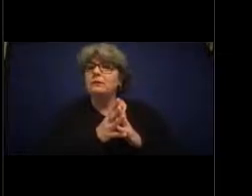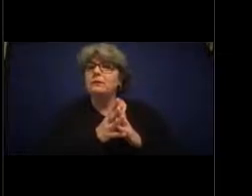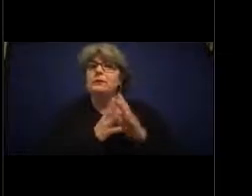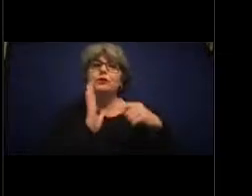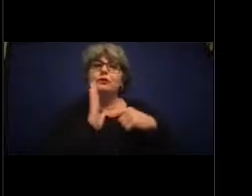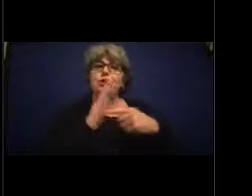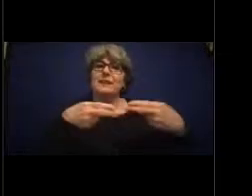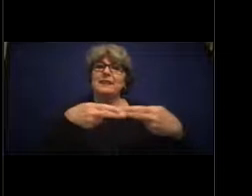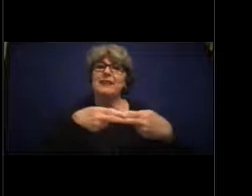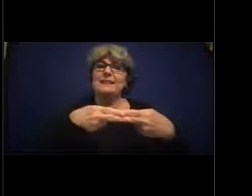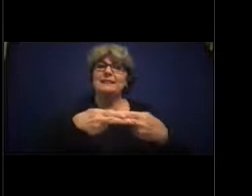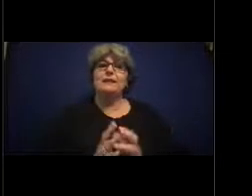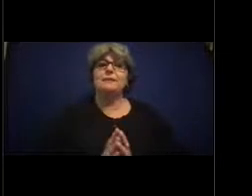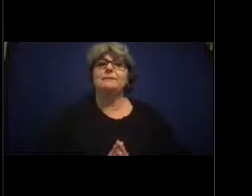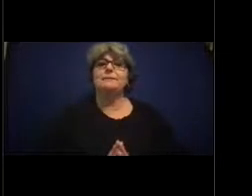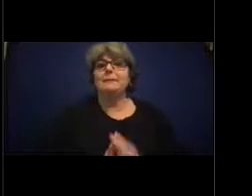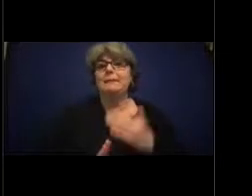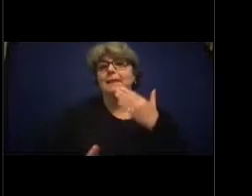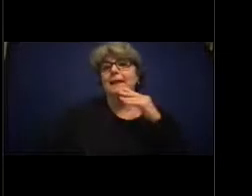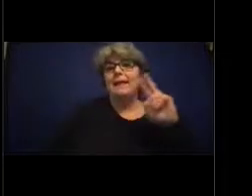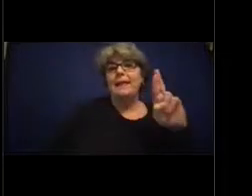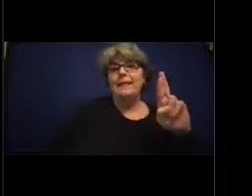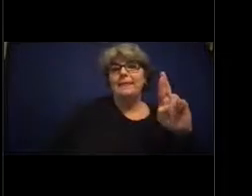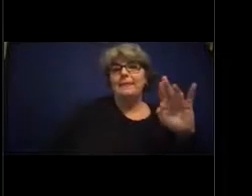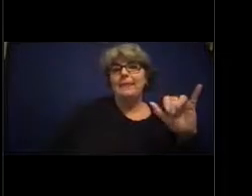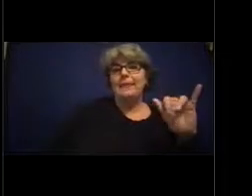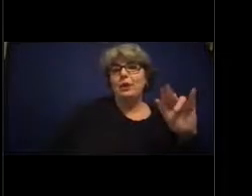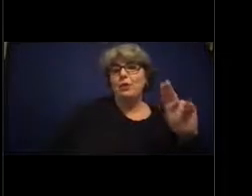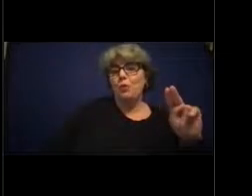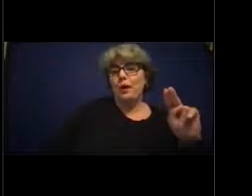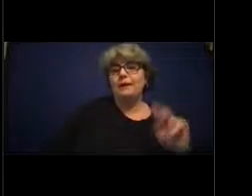slide. Thanks, Ryan. I wanted to quickly point out here